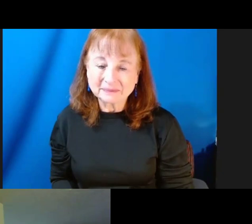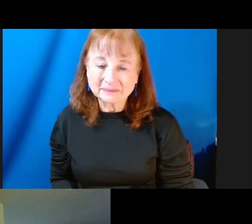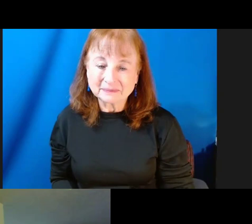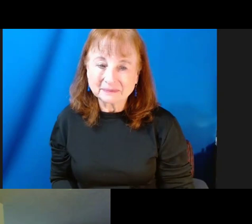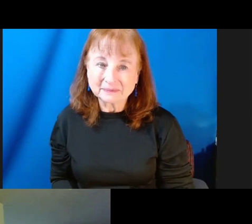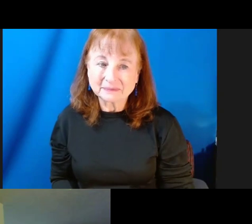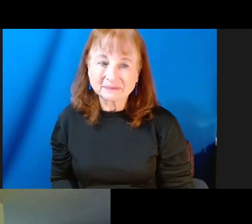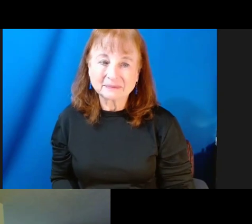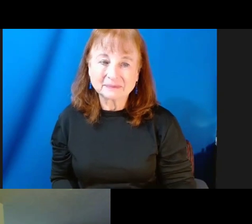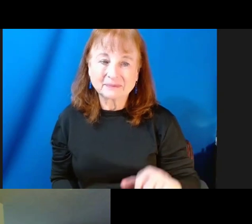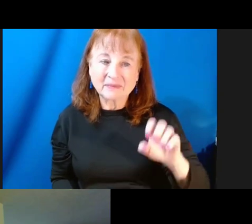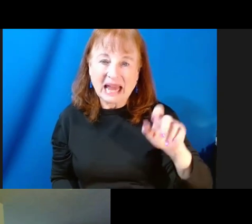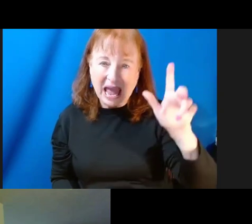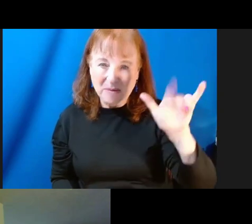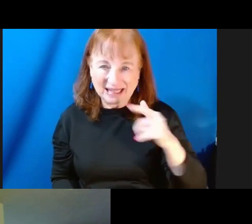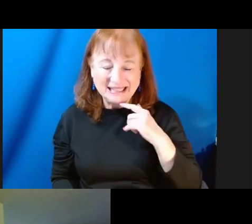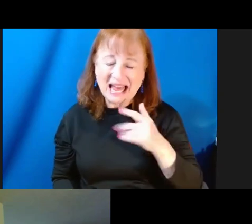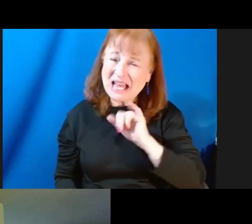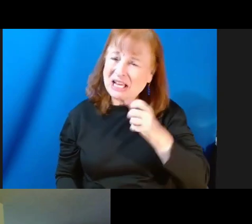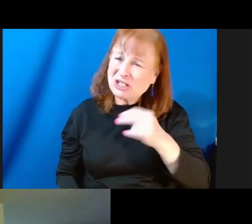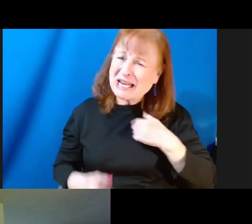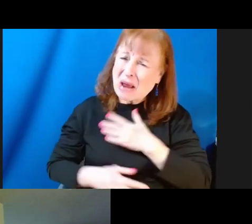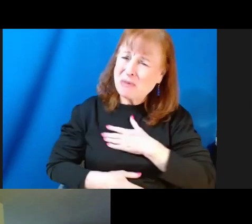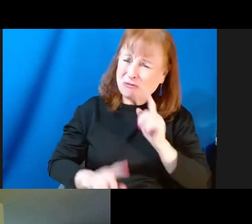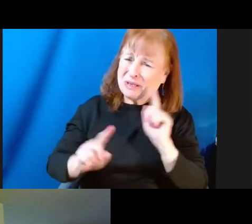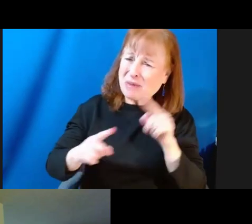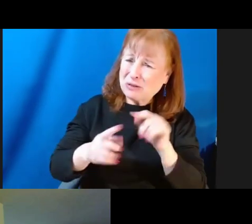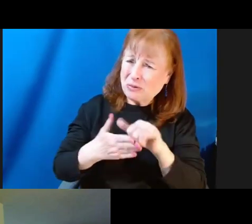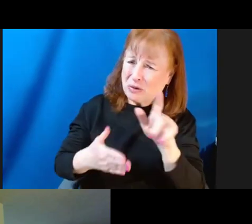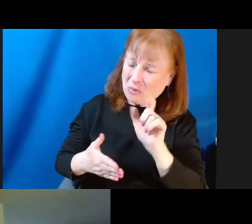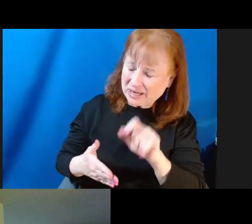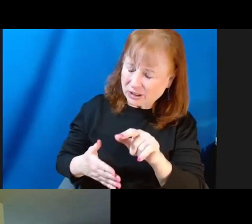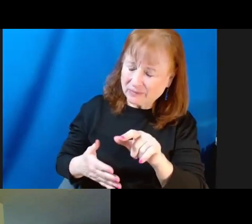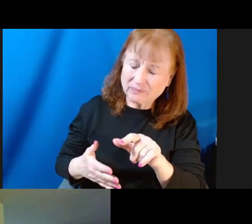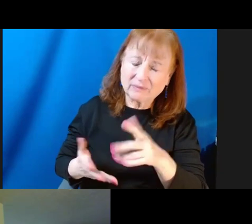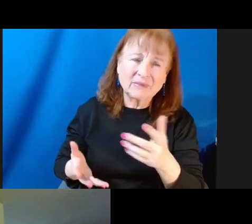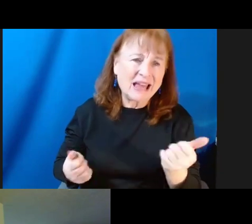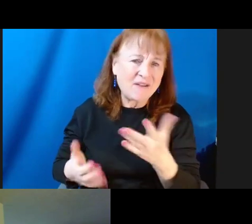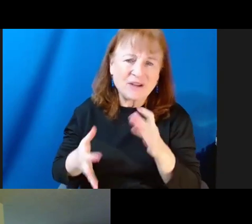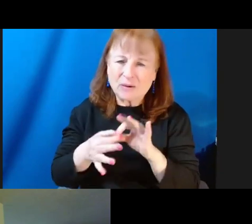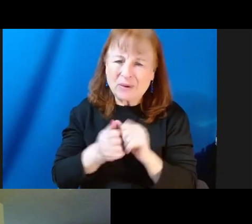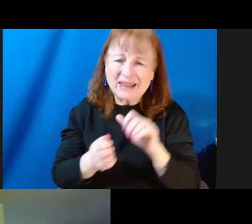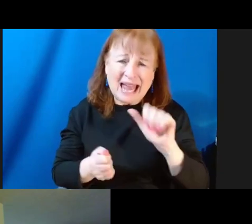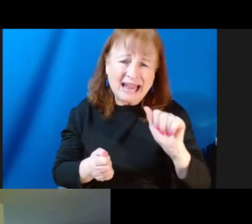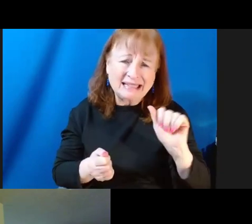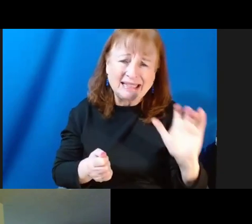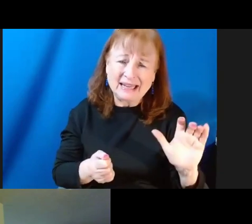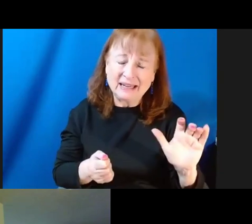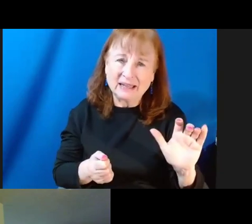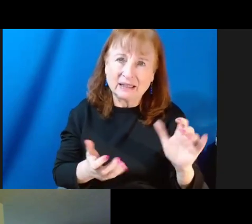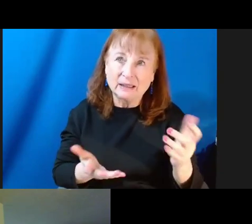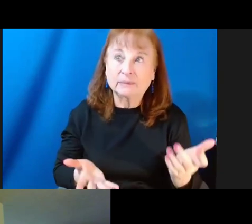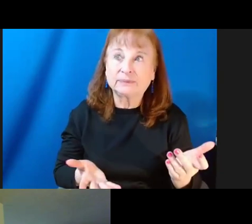Yeah, Jen, I appreciate your response to that question. As with everything with AAC, I